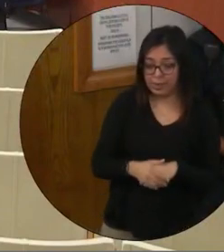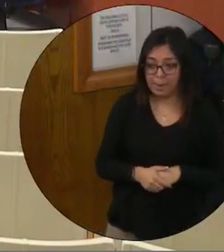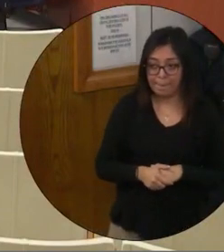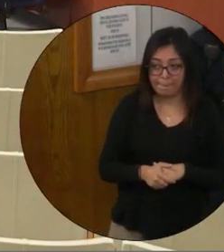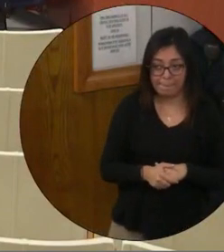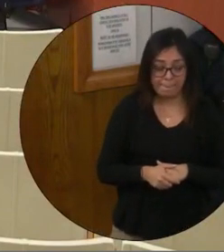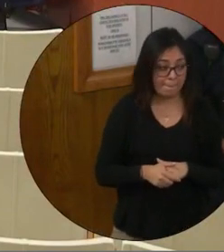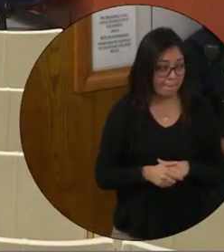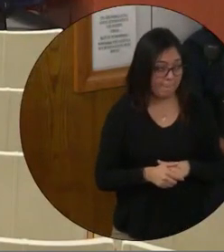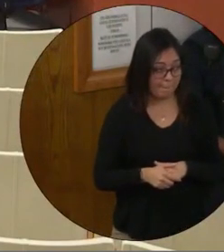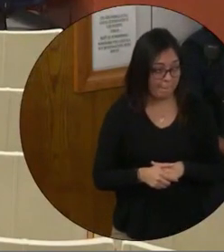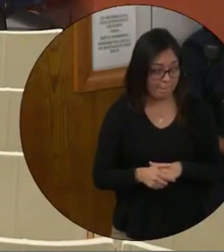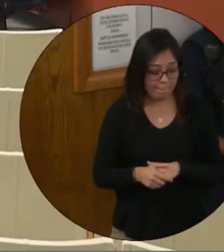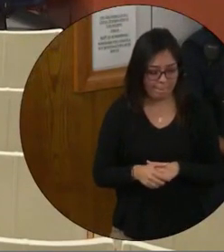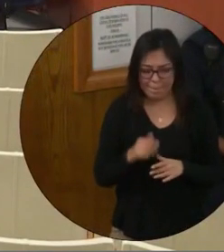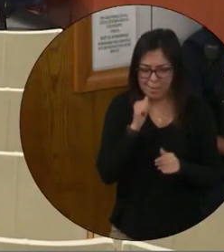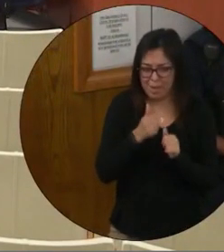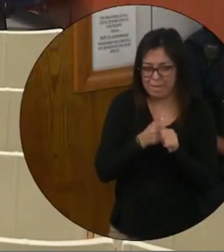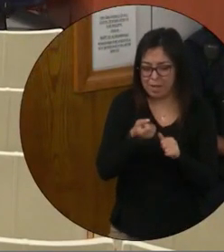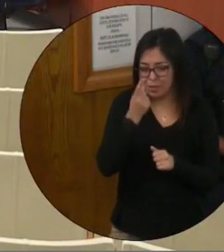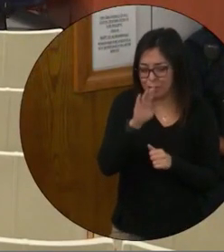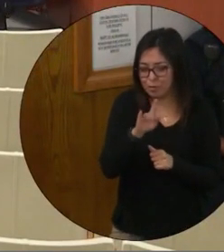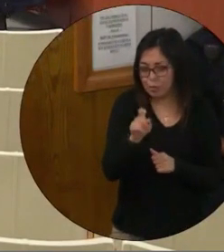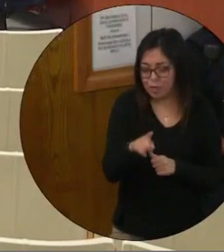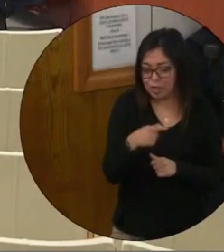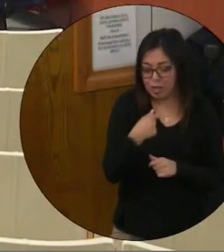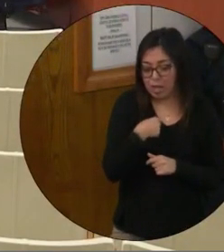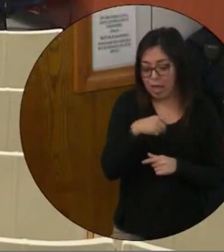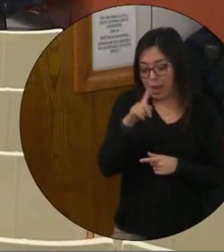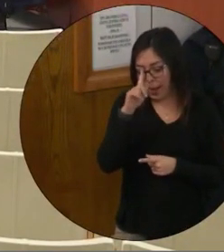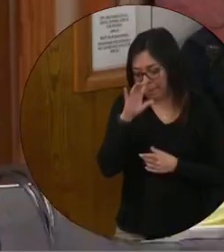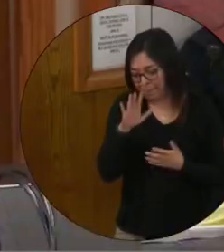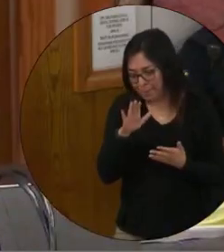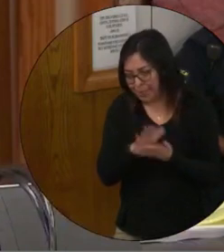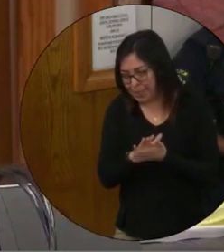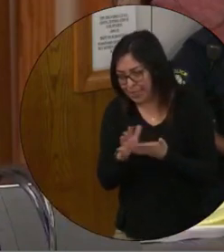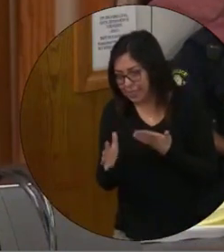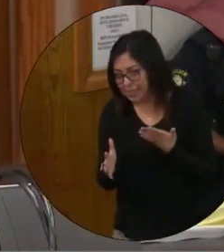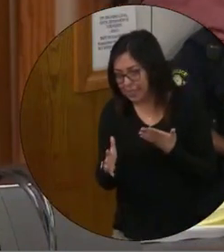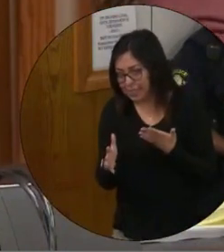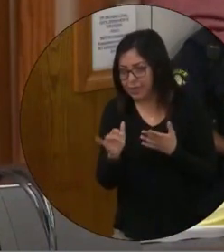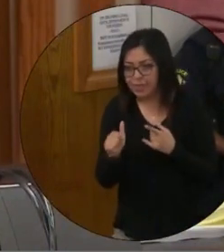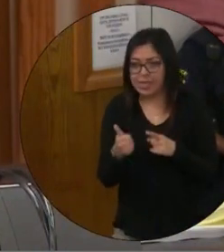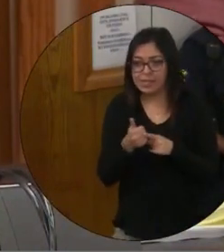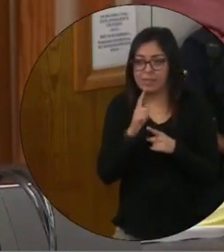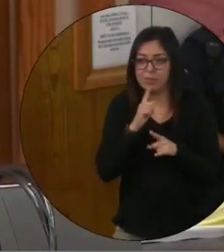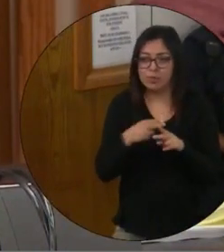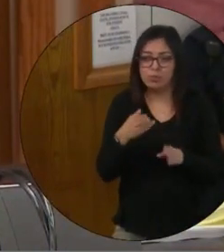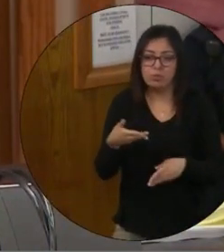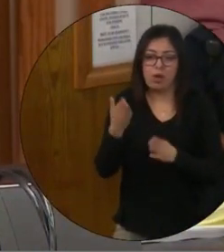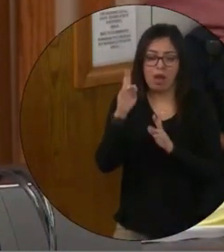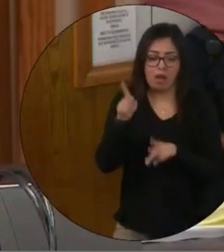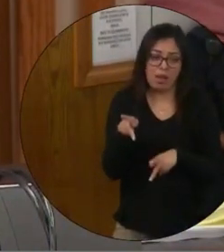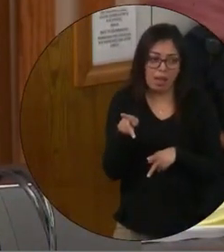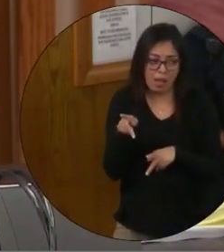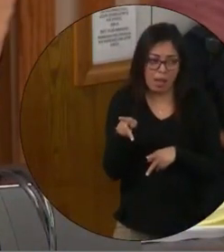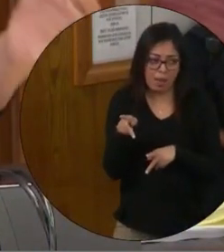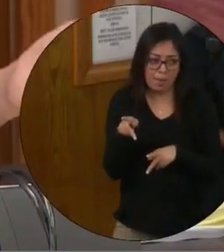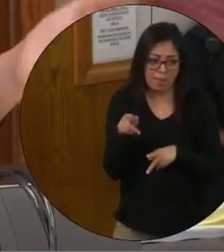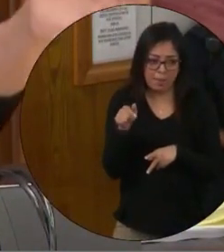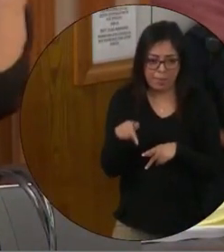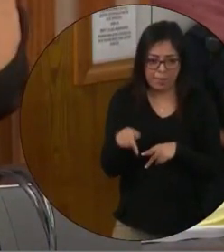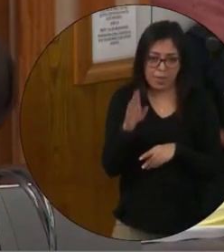I'm not following. I believe that it was brought up as far as that